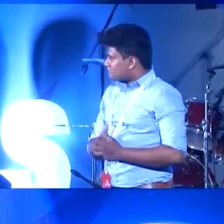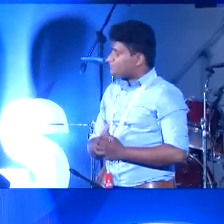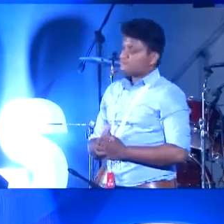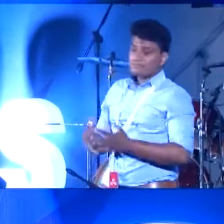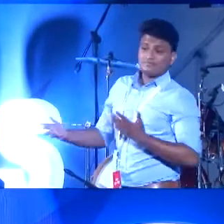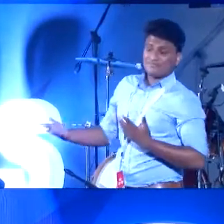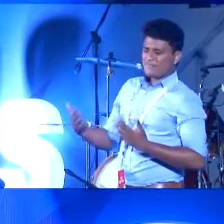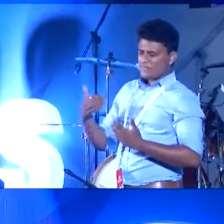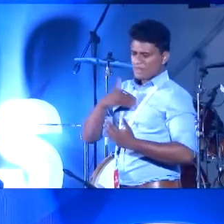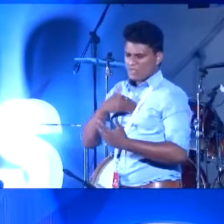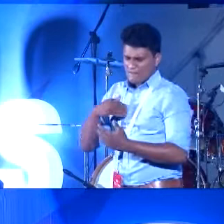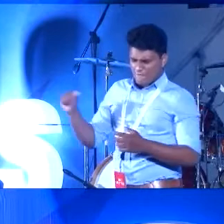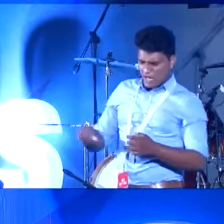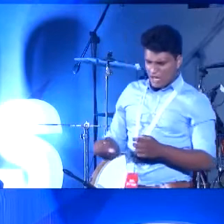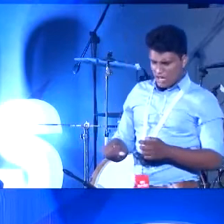and failure.